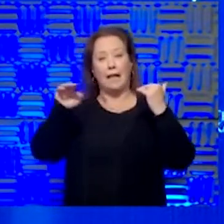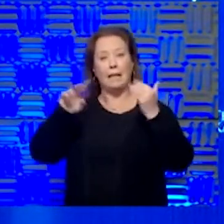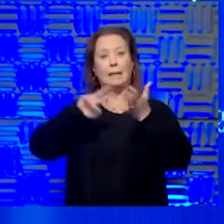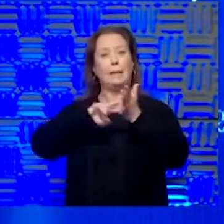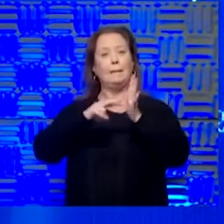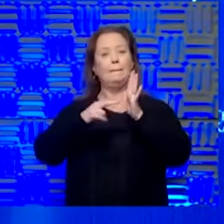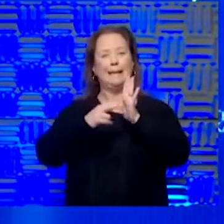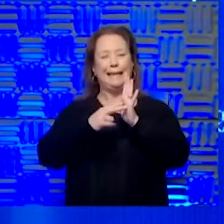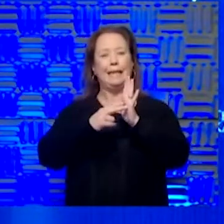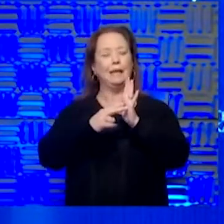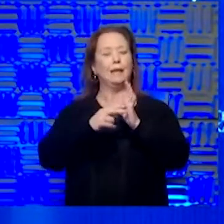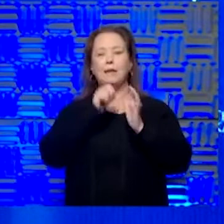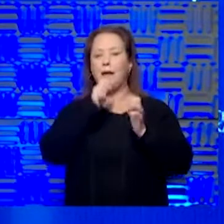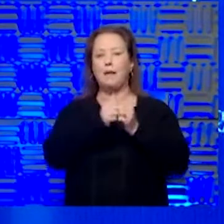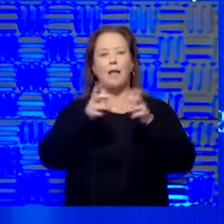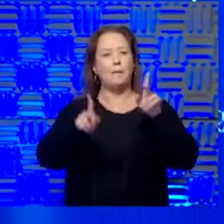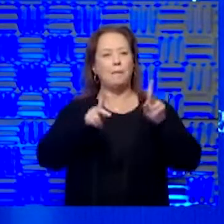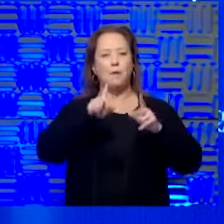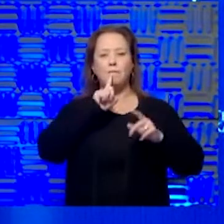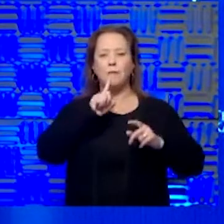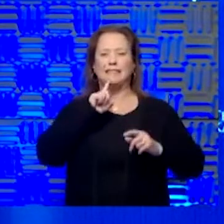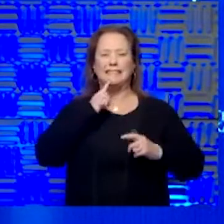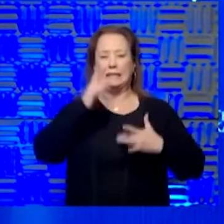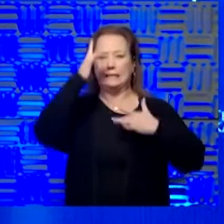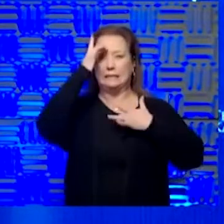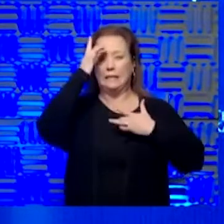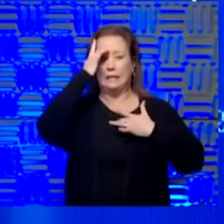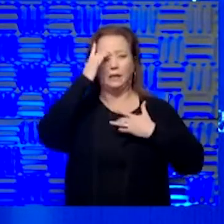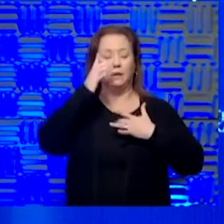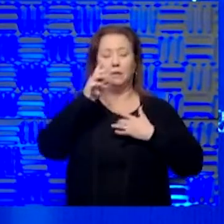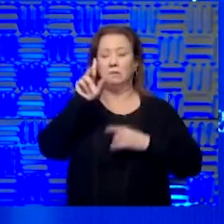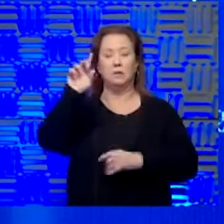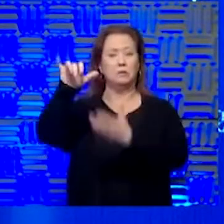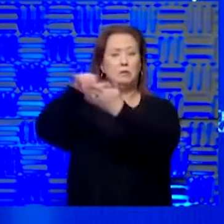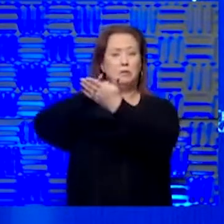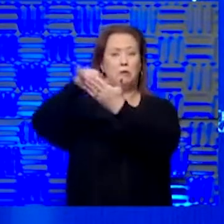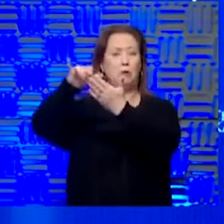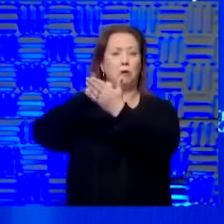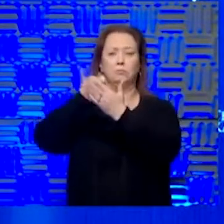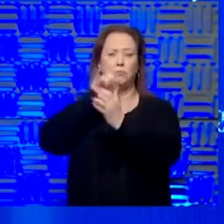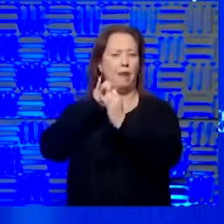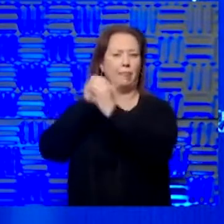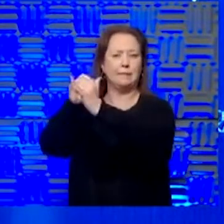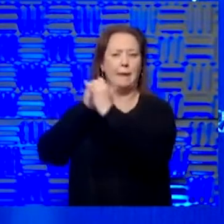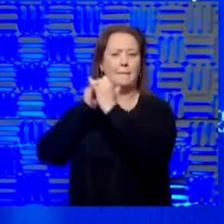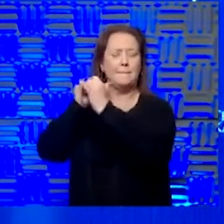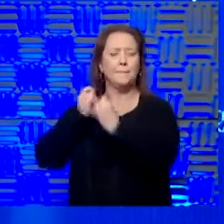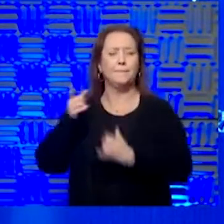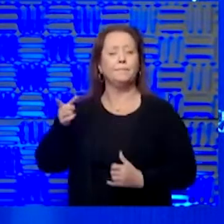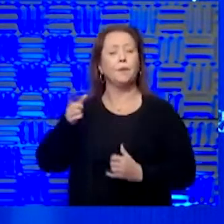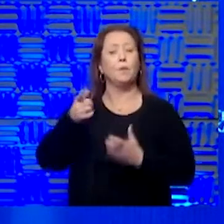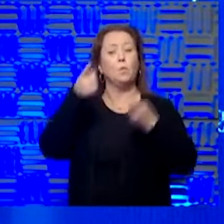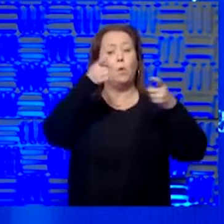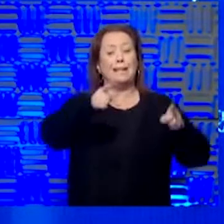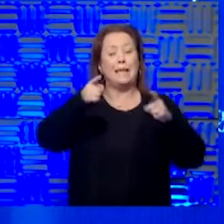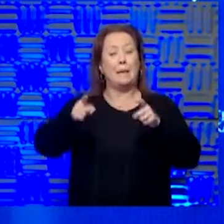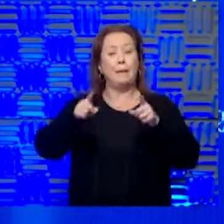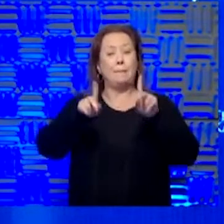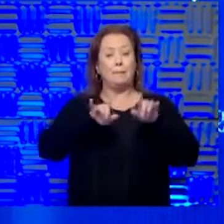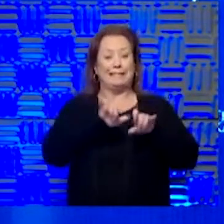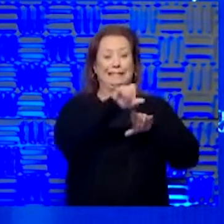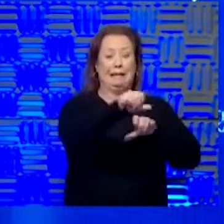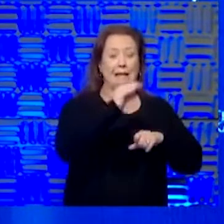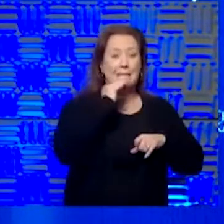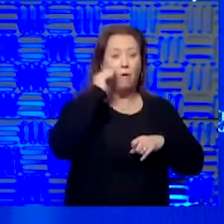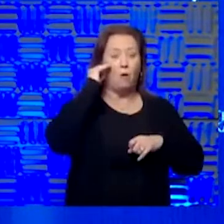having gotten that sick yet. We're nowhere near what's happened in New York. So what has happened is folks have sheltered in place,